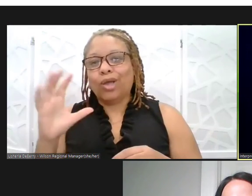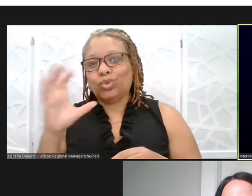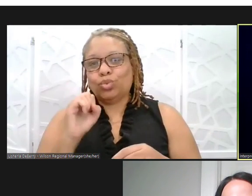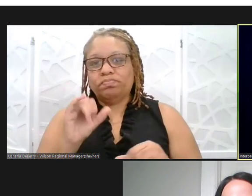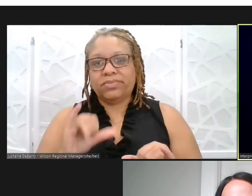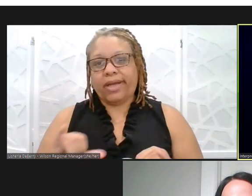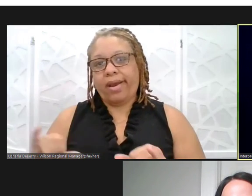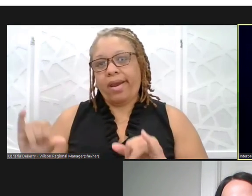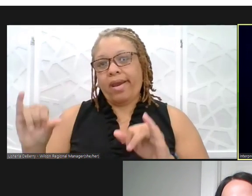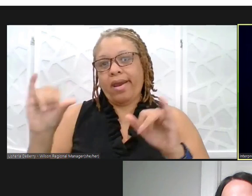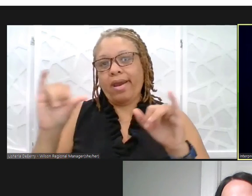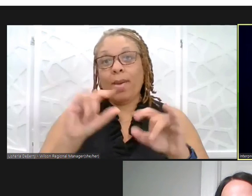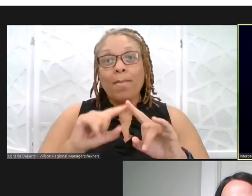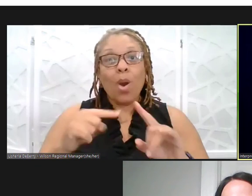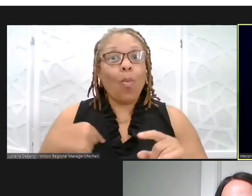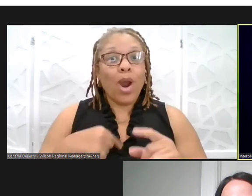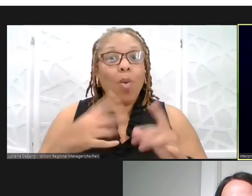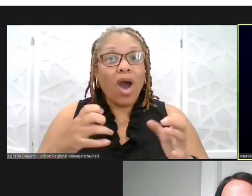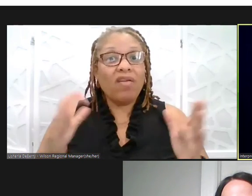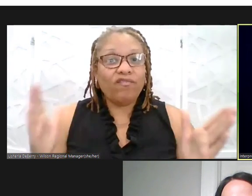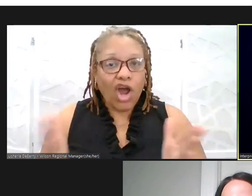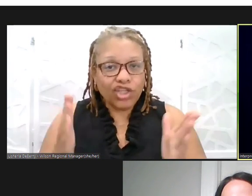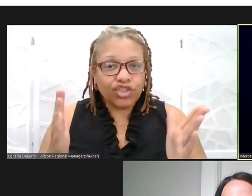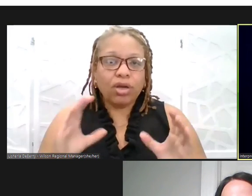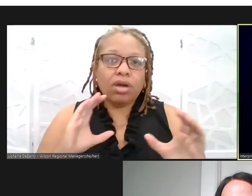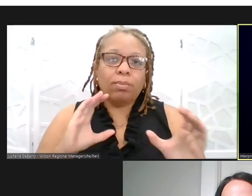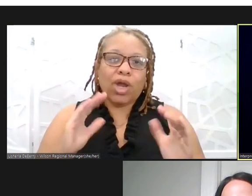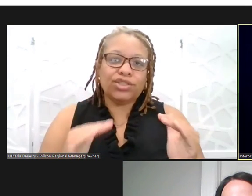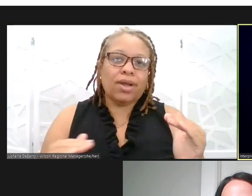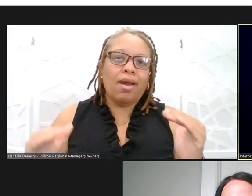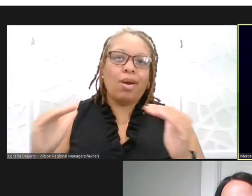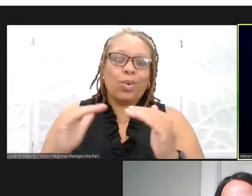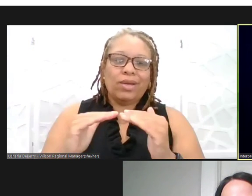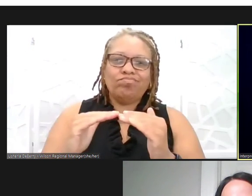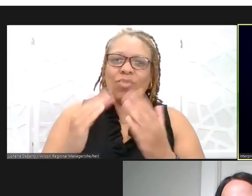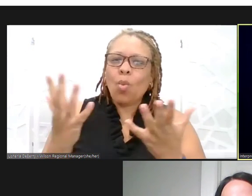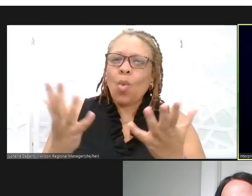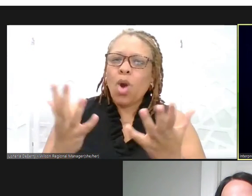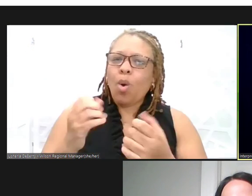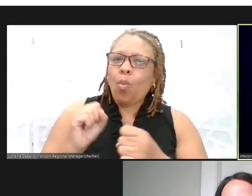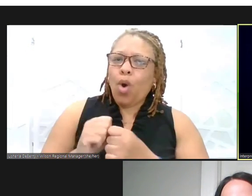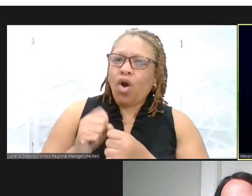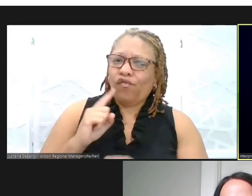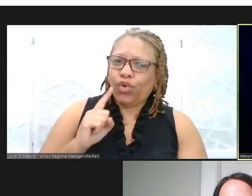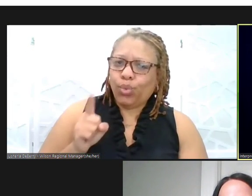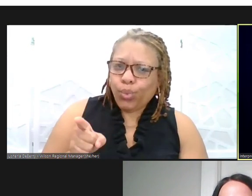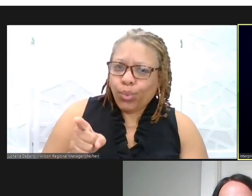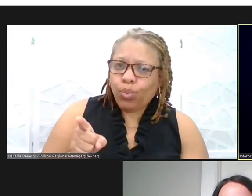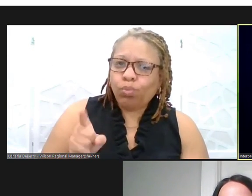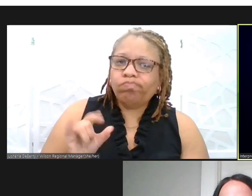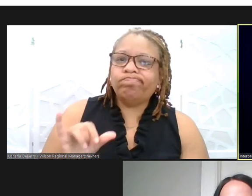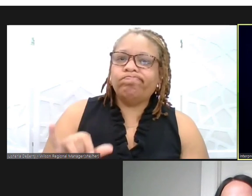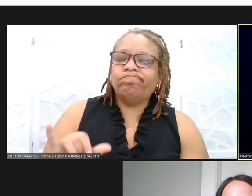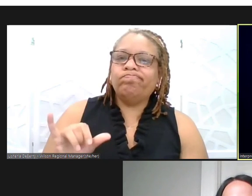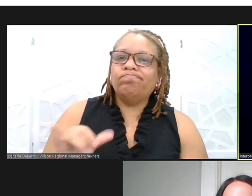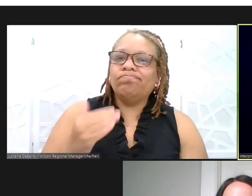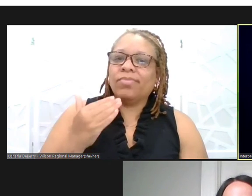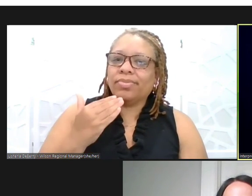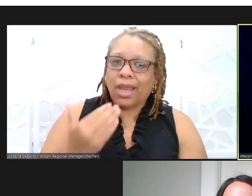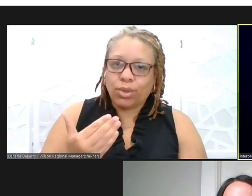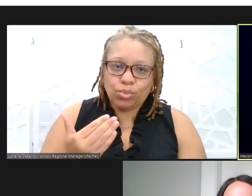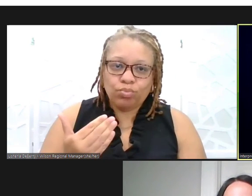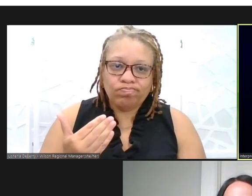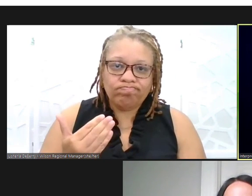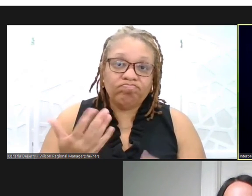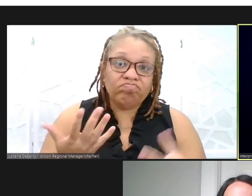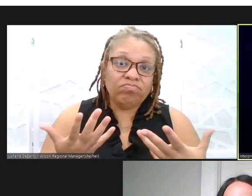some deaf children grow up not using sign language at all. They use speech reading, and others grow up using American Sign Language. So you